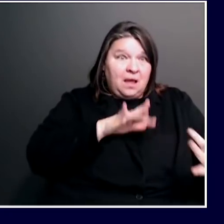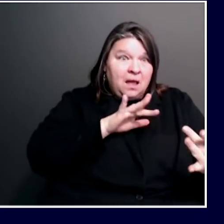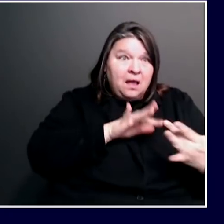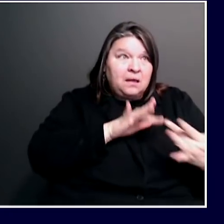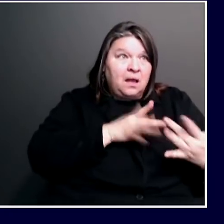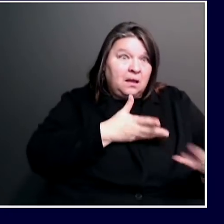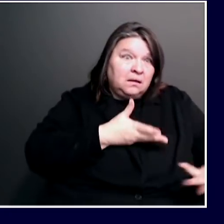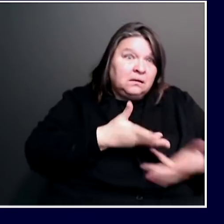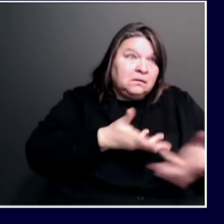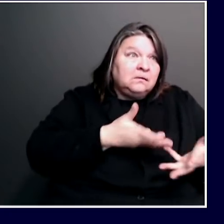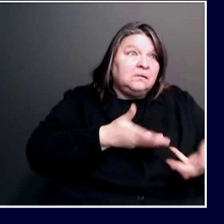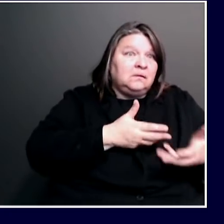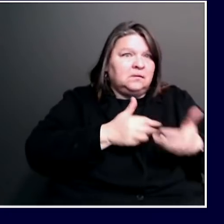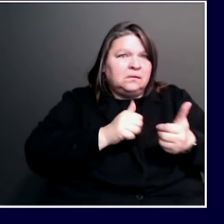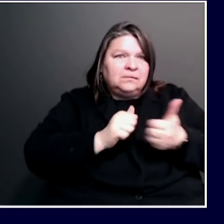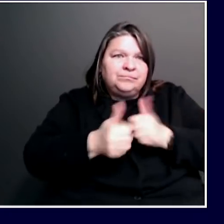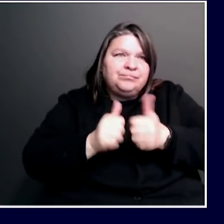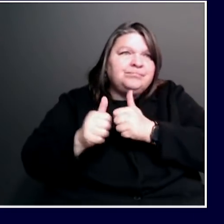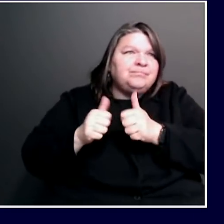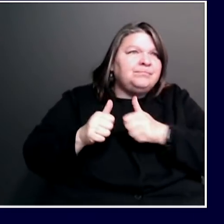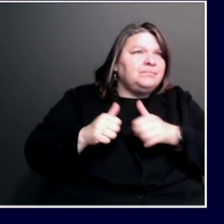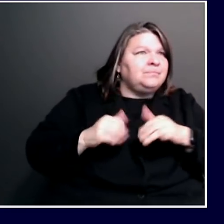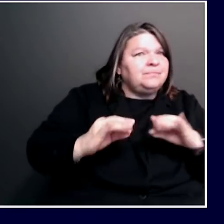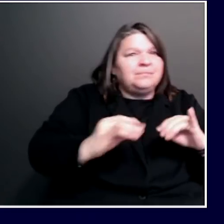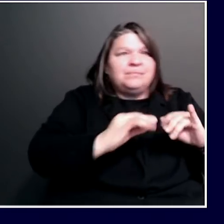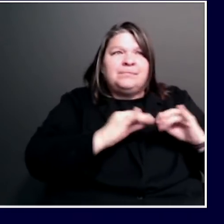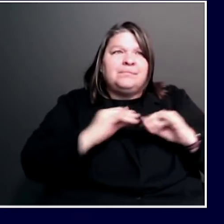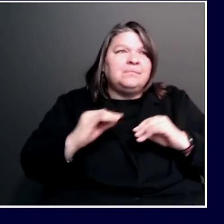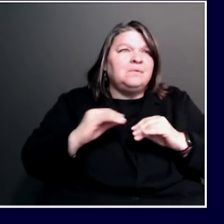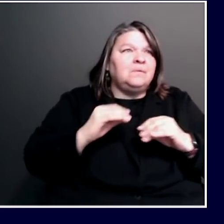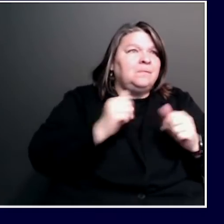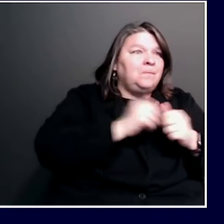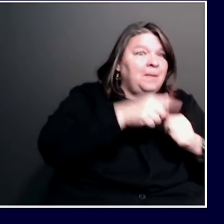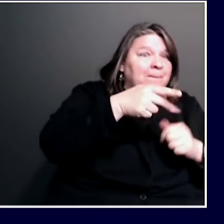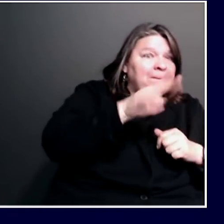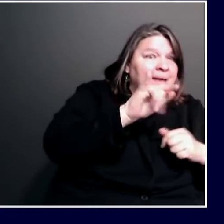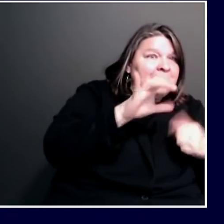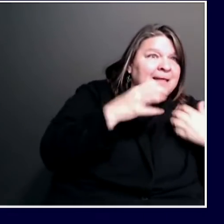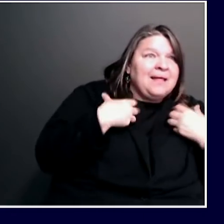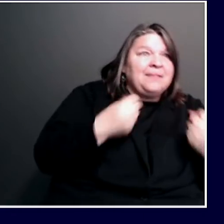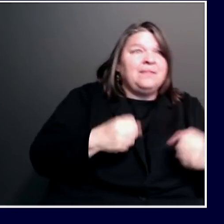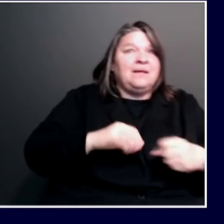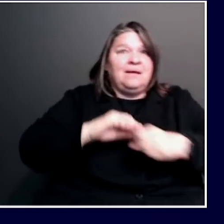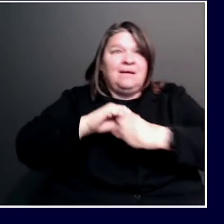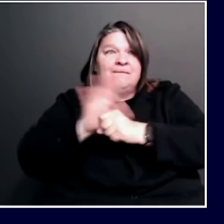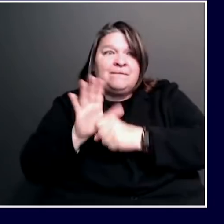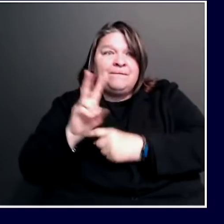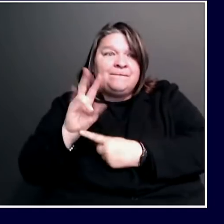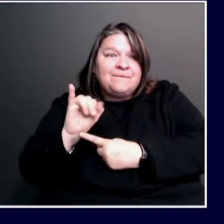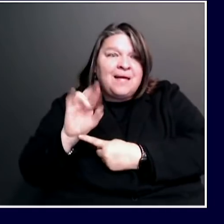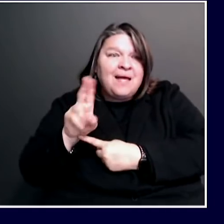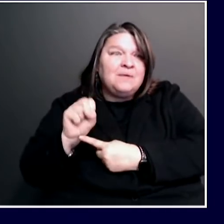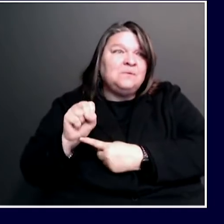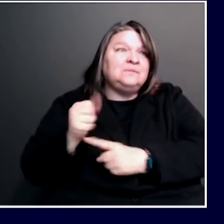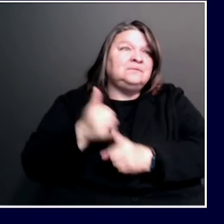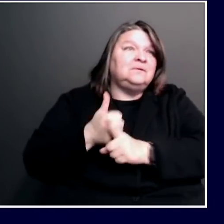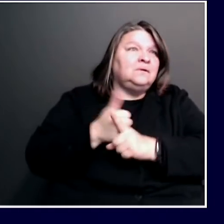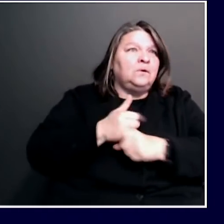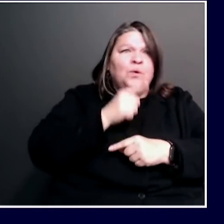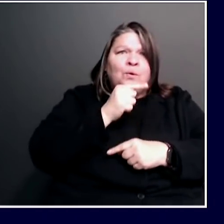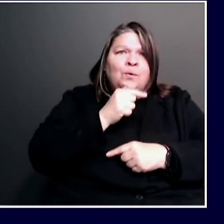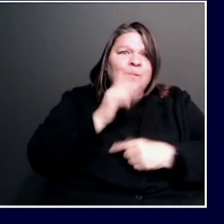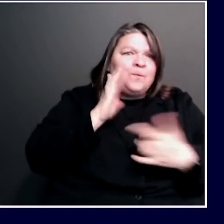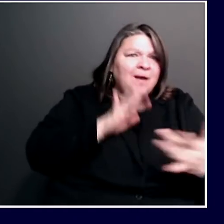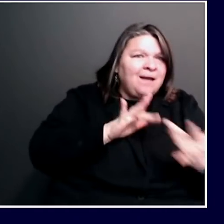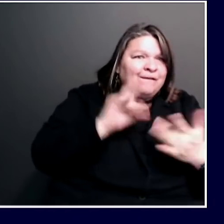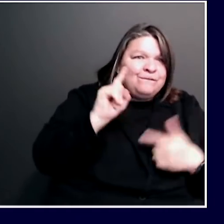between public health and the virus. Who's going to reach people first, us or the virus? Now,